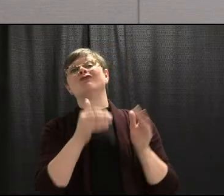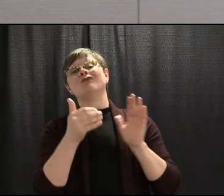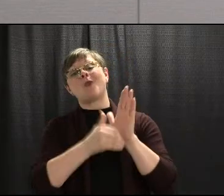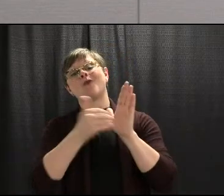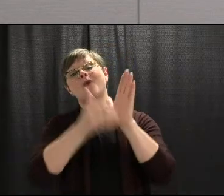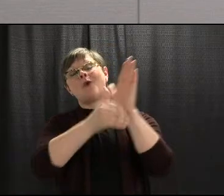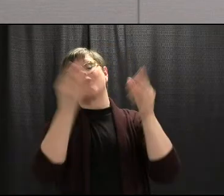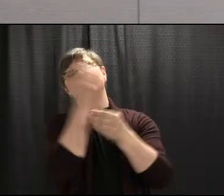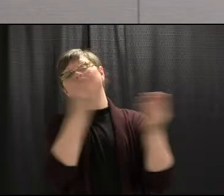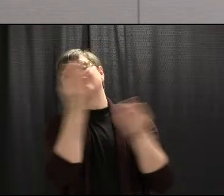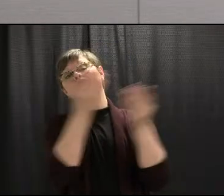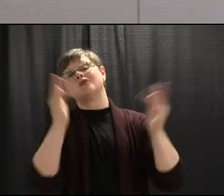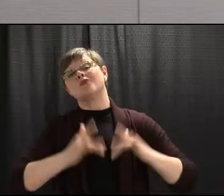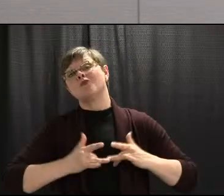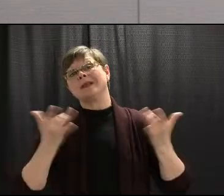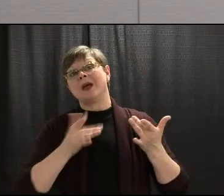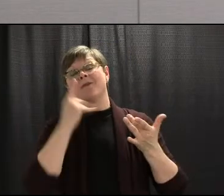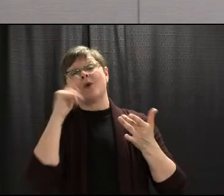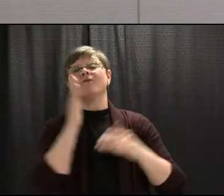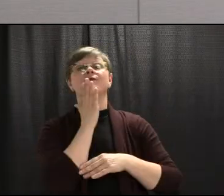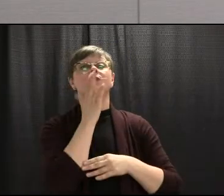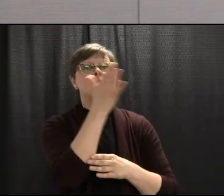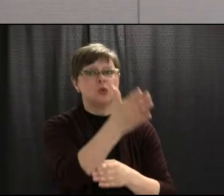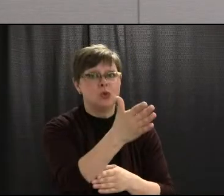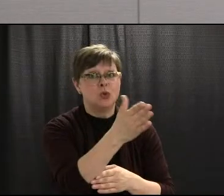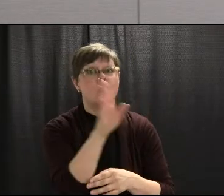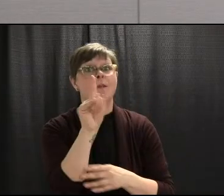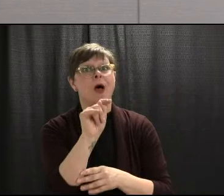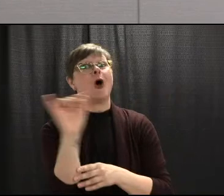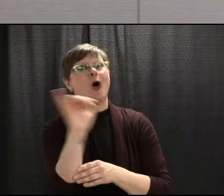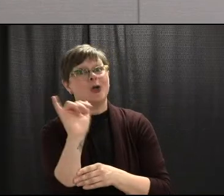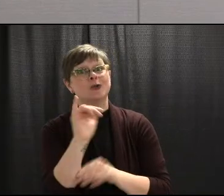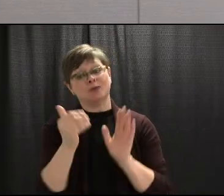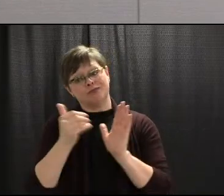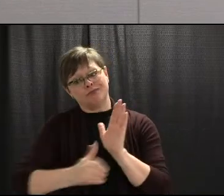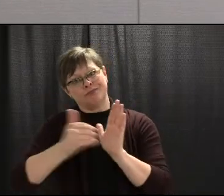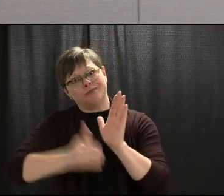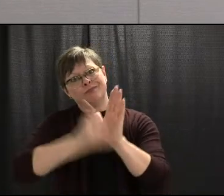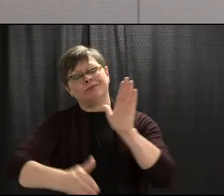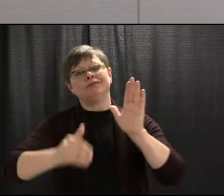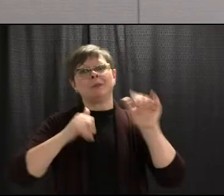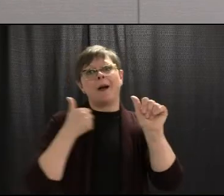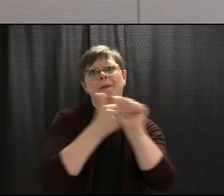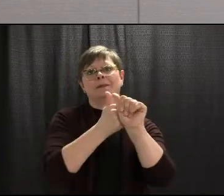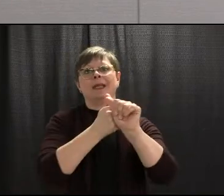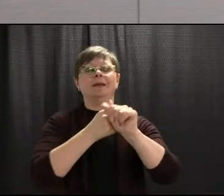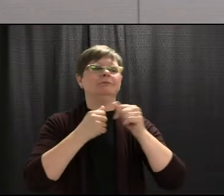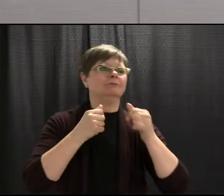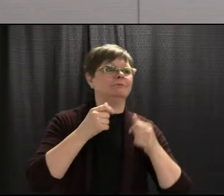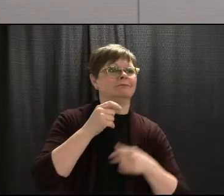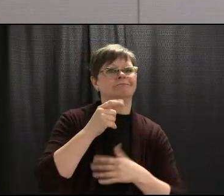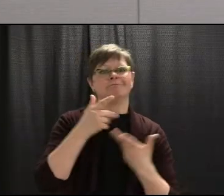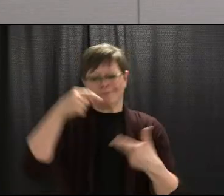where we're going, but equally updating them regularly with these panels.